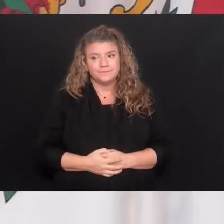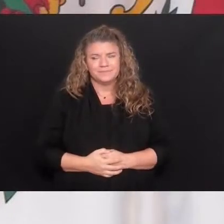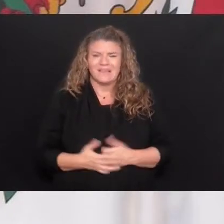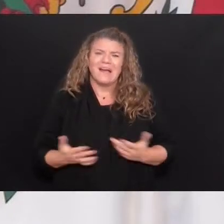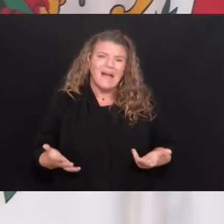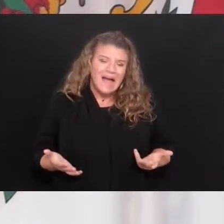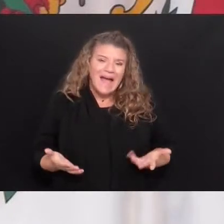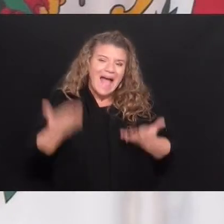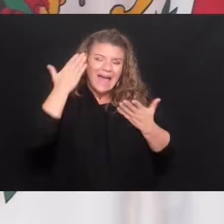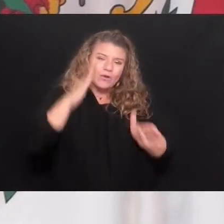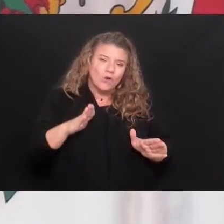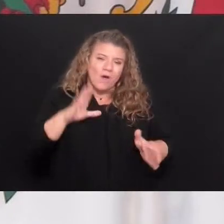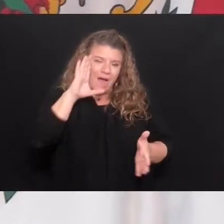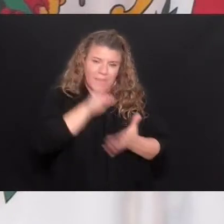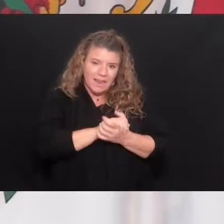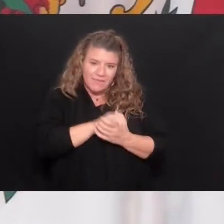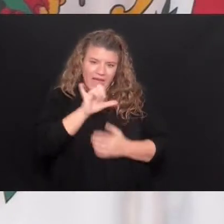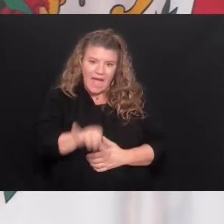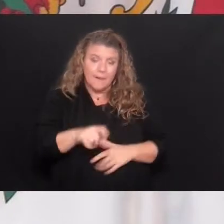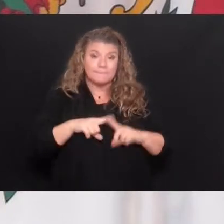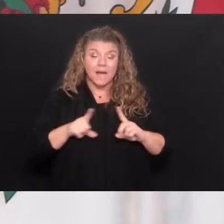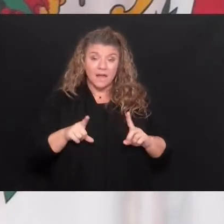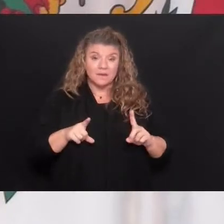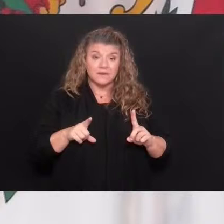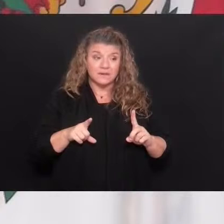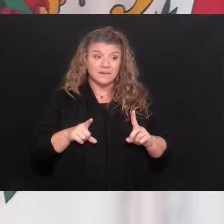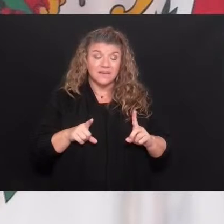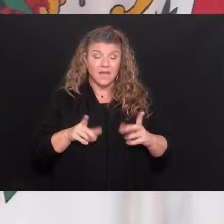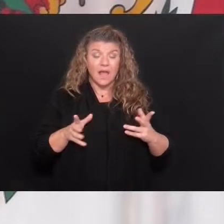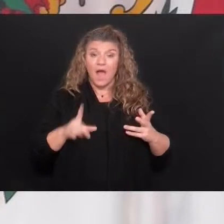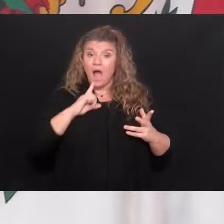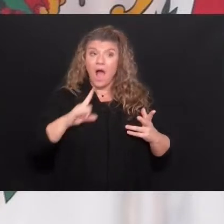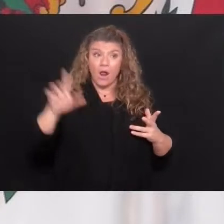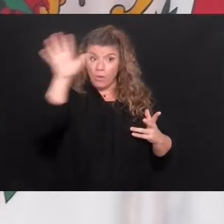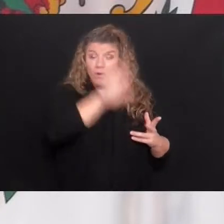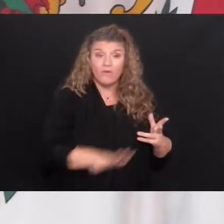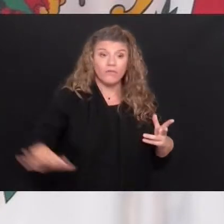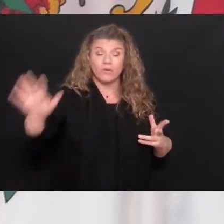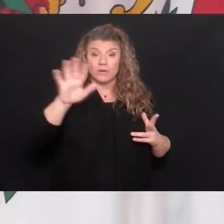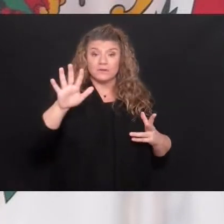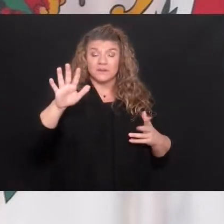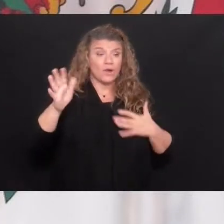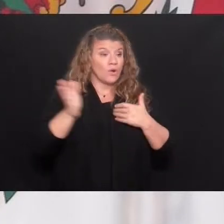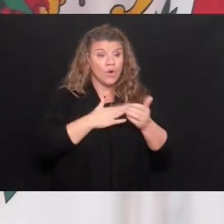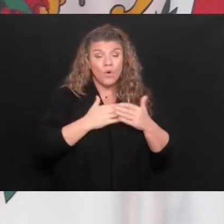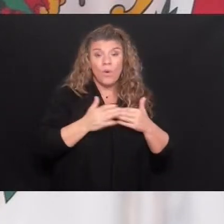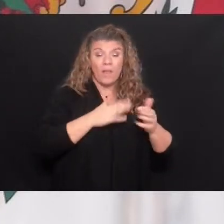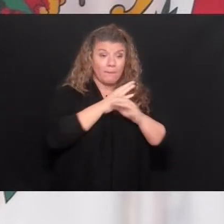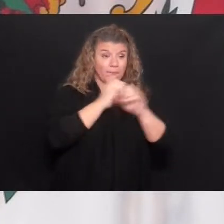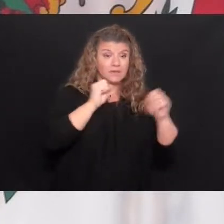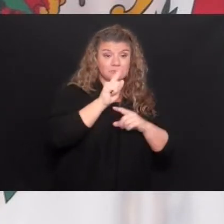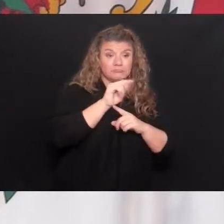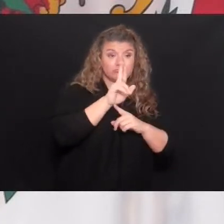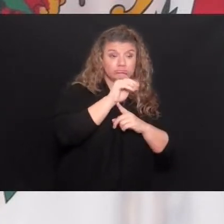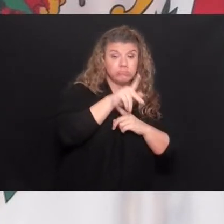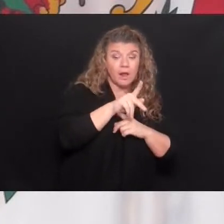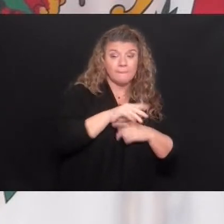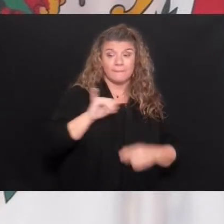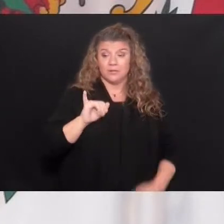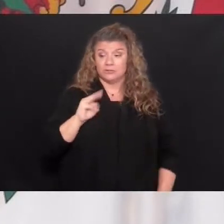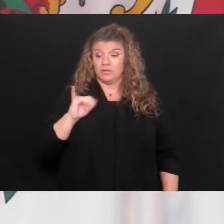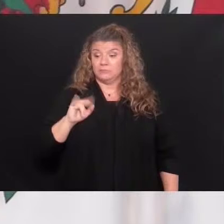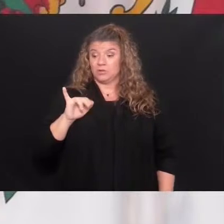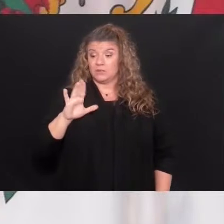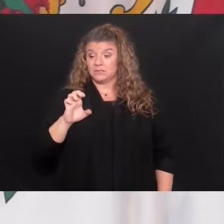really believe that, but I'm telling you, all across the board, whether it be President Trump, Jim